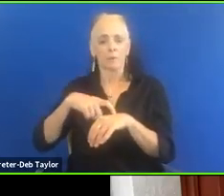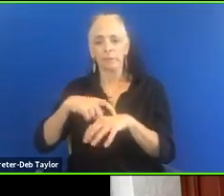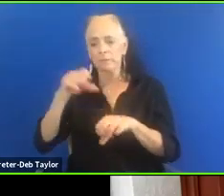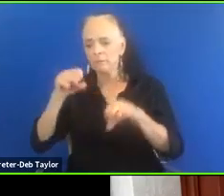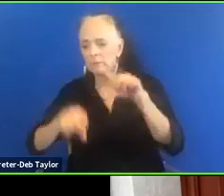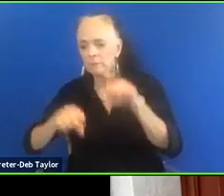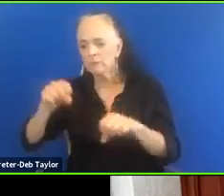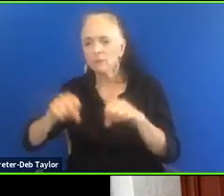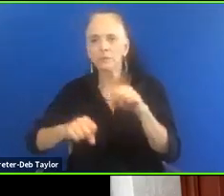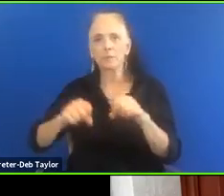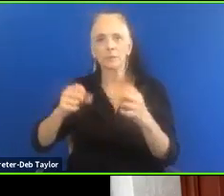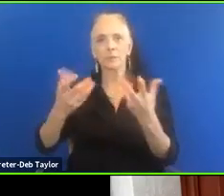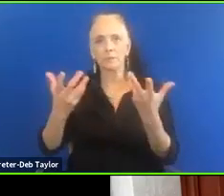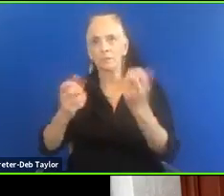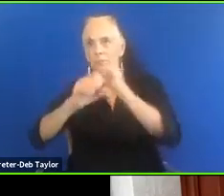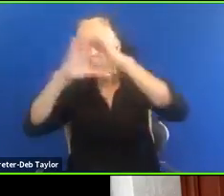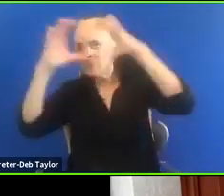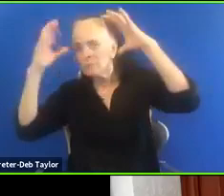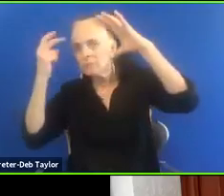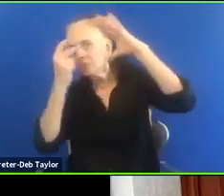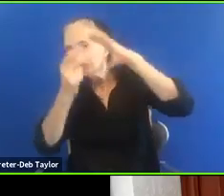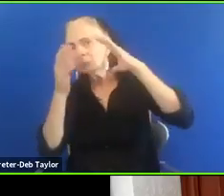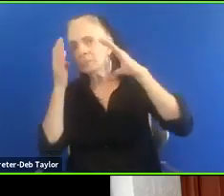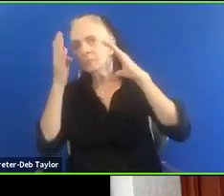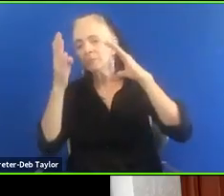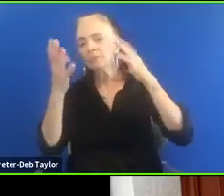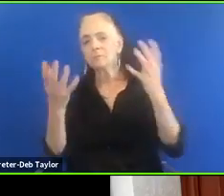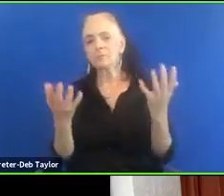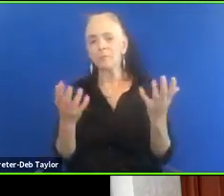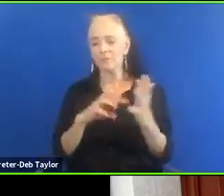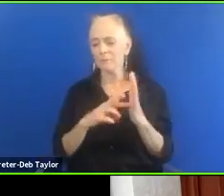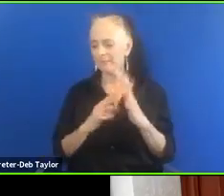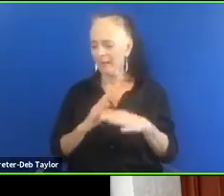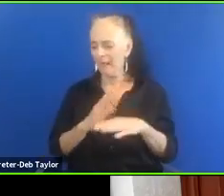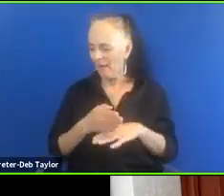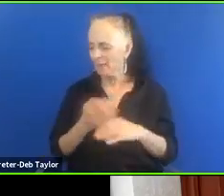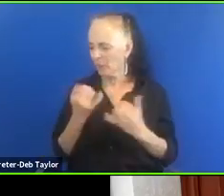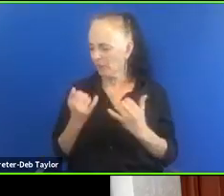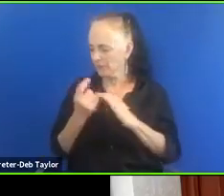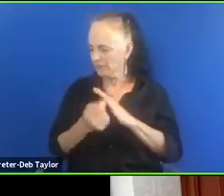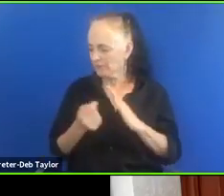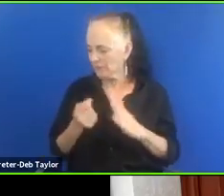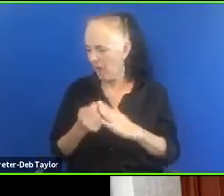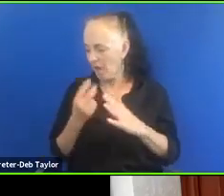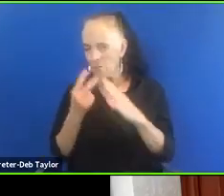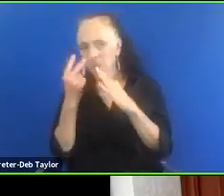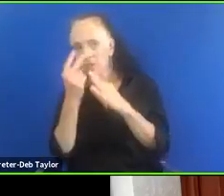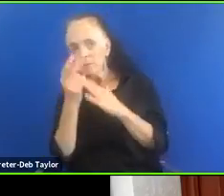that question in some way with what do we do after this moment?